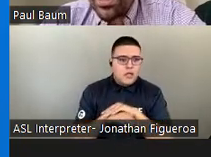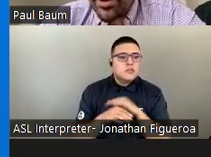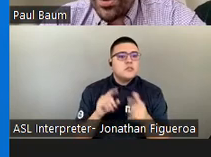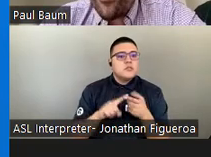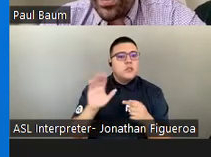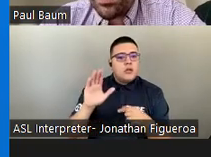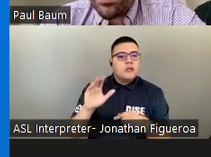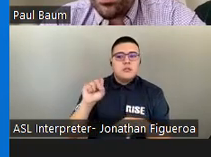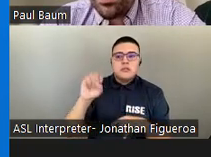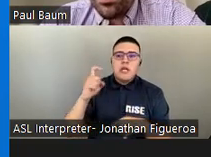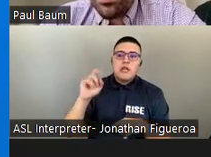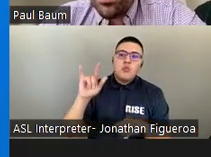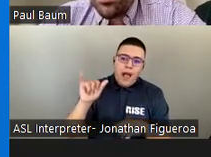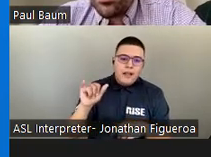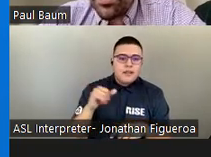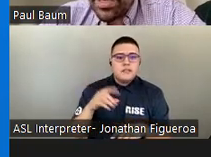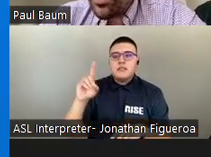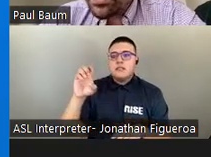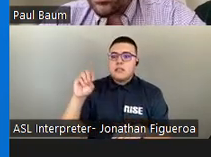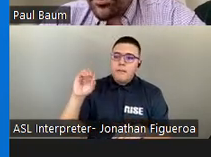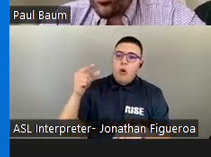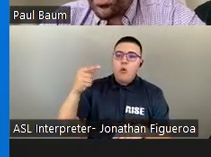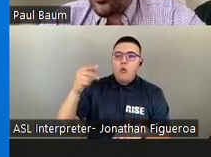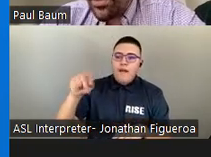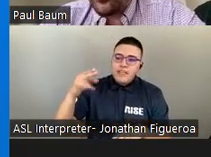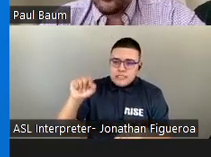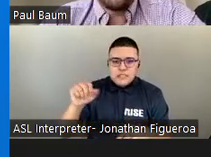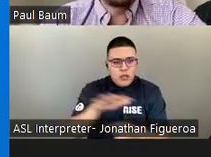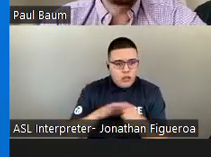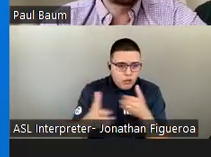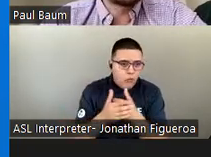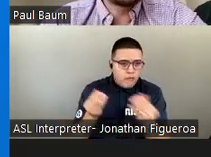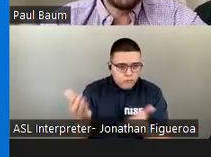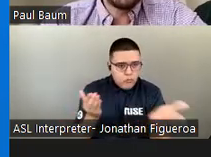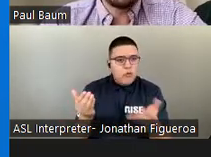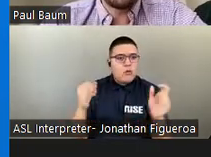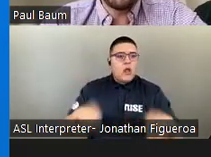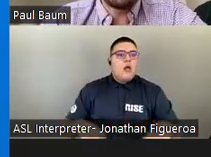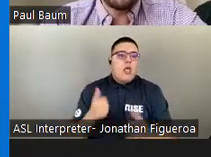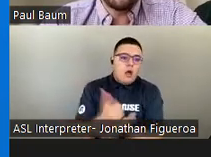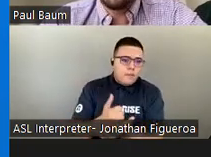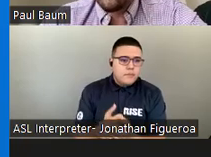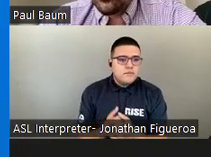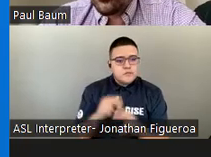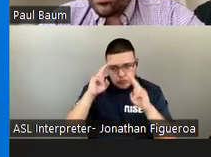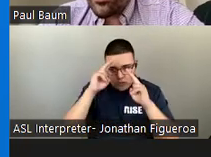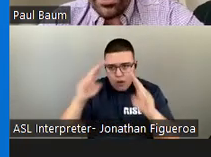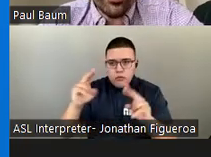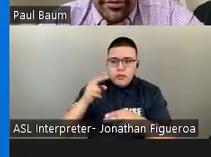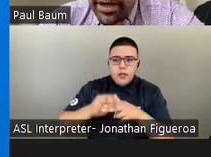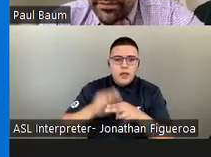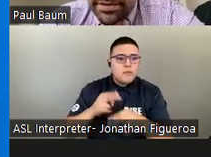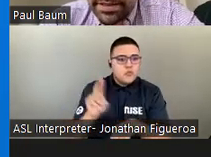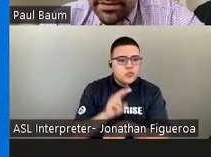and demographics to be able to support them and help them. So honoring their name, using